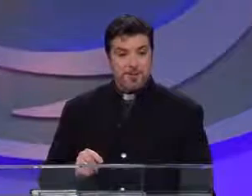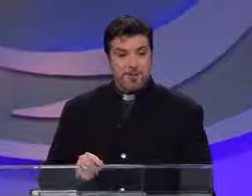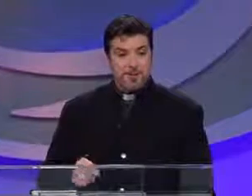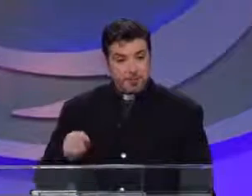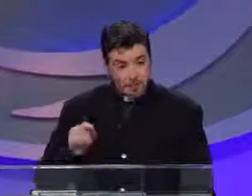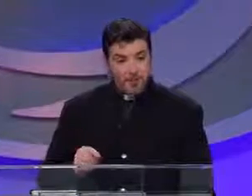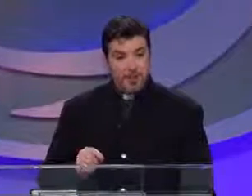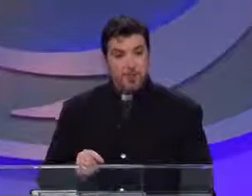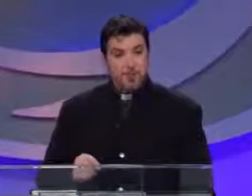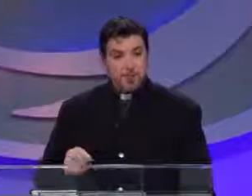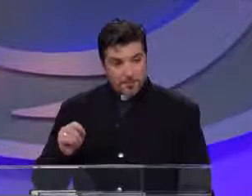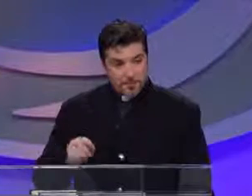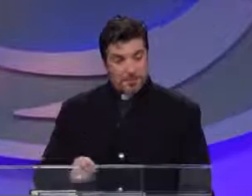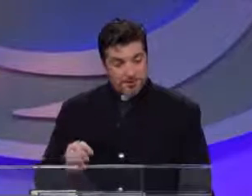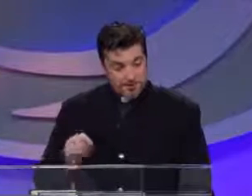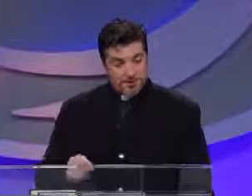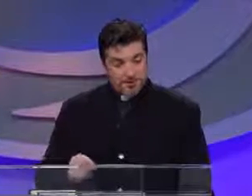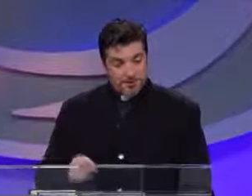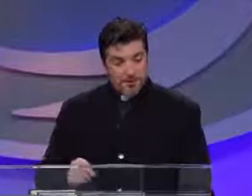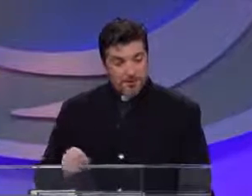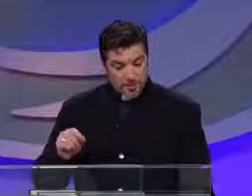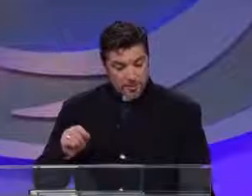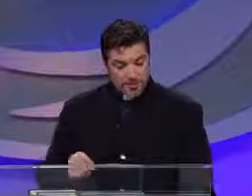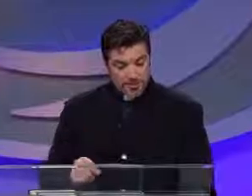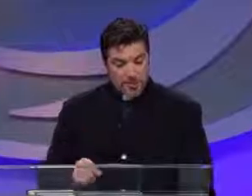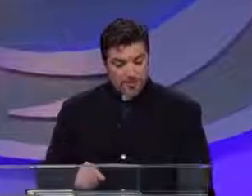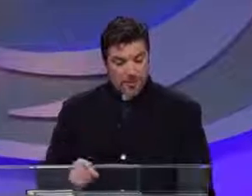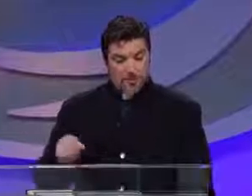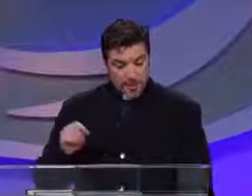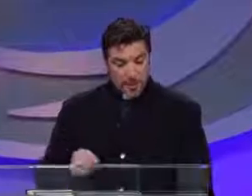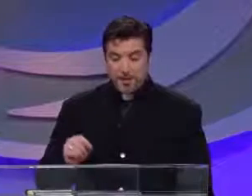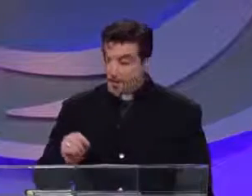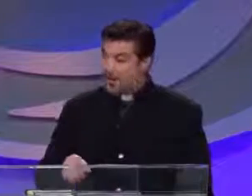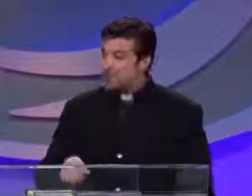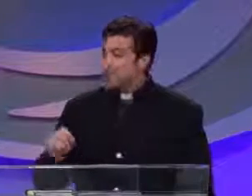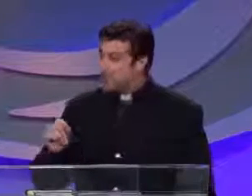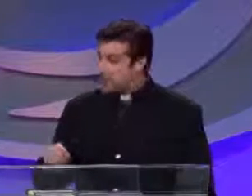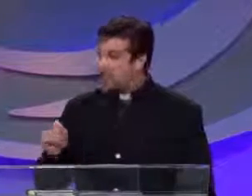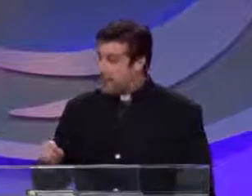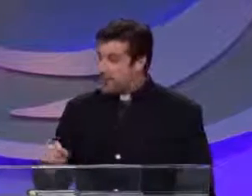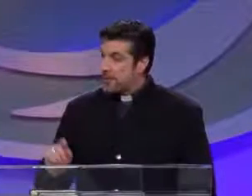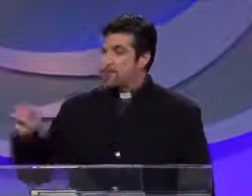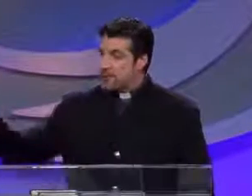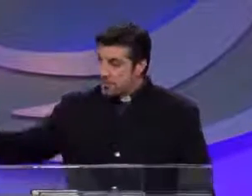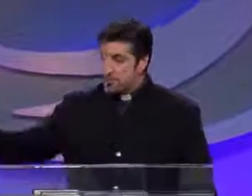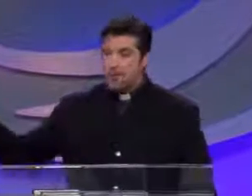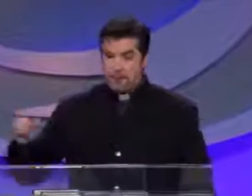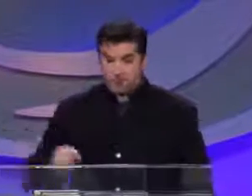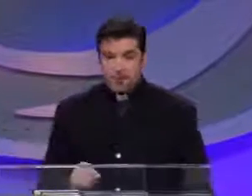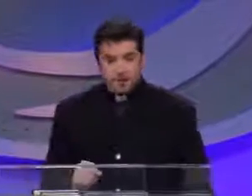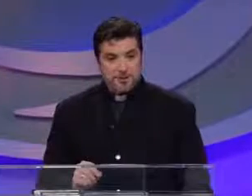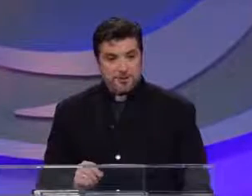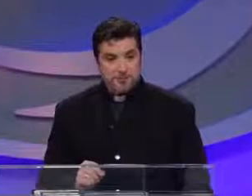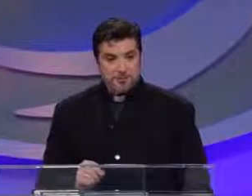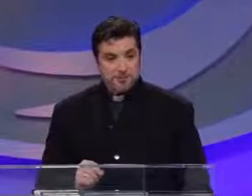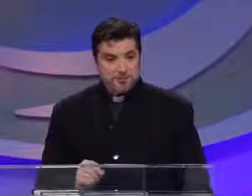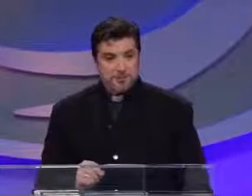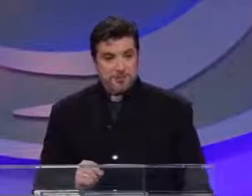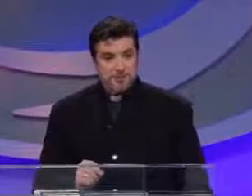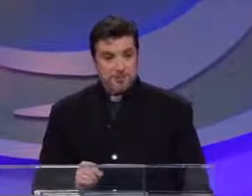this agreement to agree with our brothers and sisters that we are saved by grace through faith to good